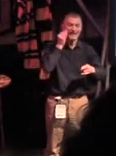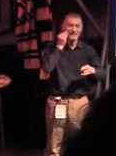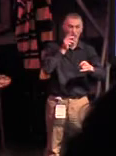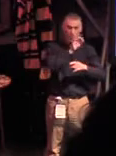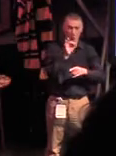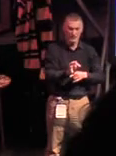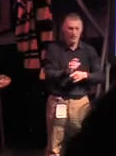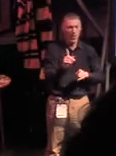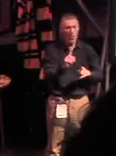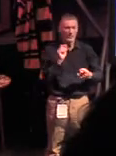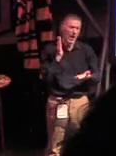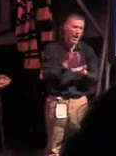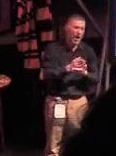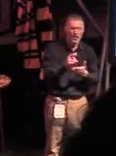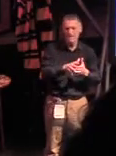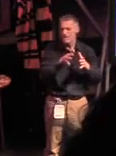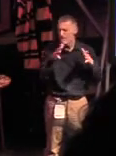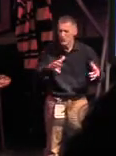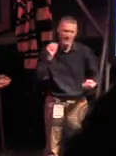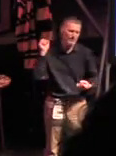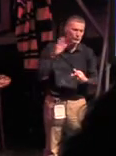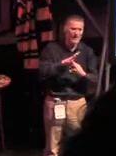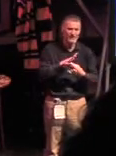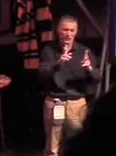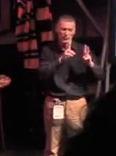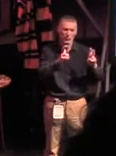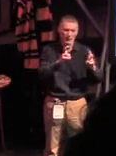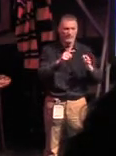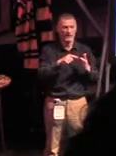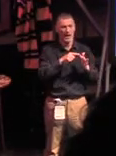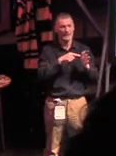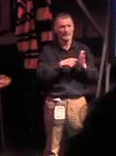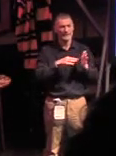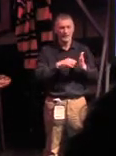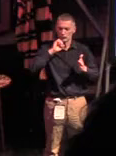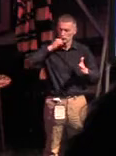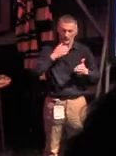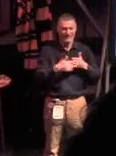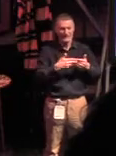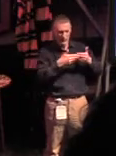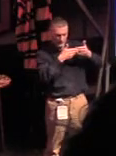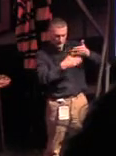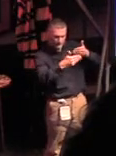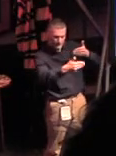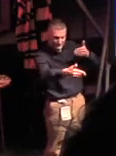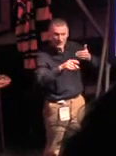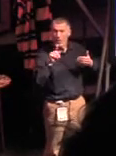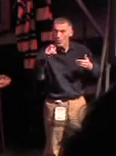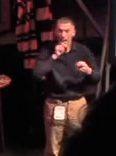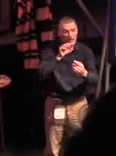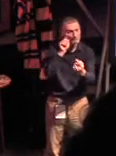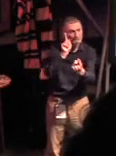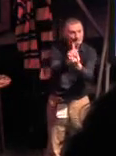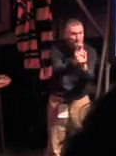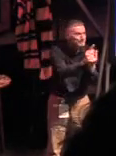pressing, hottest topics you think IETM should deal with in our coming meetings and publications? Please